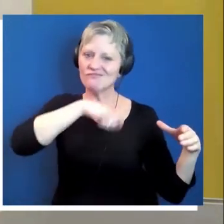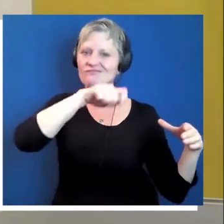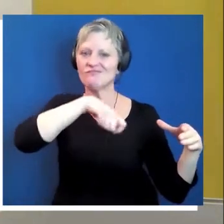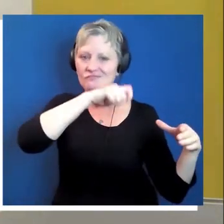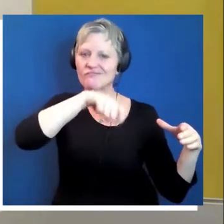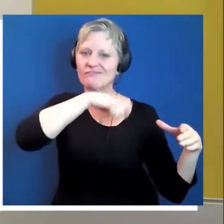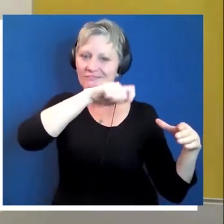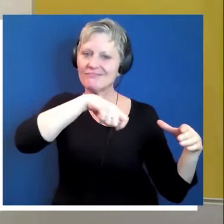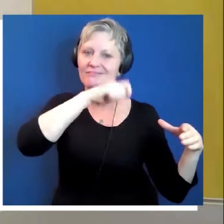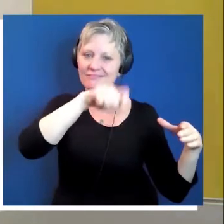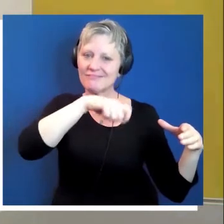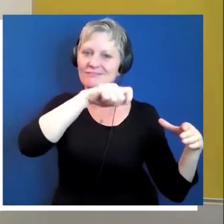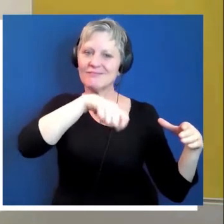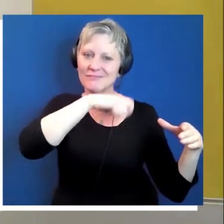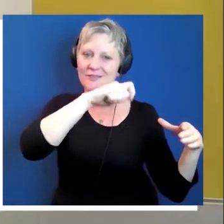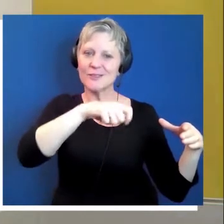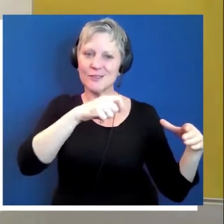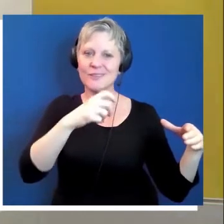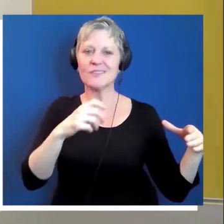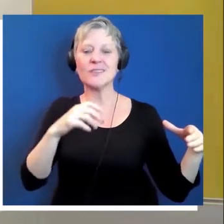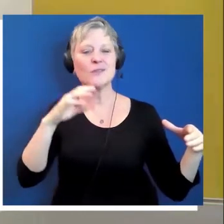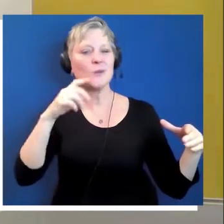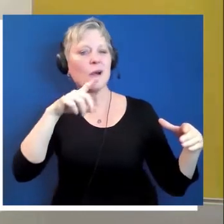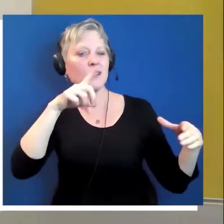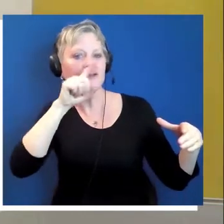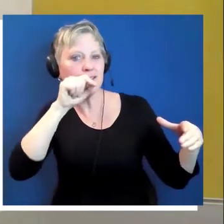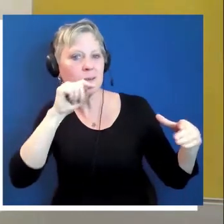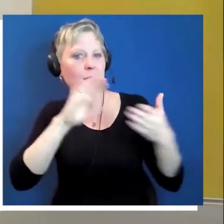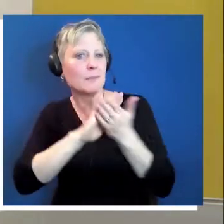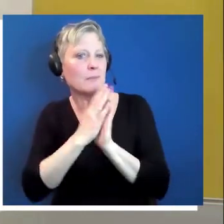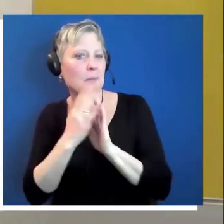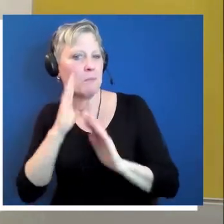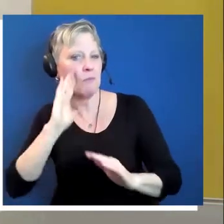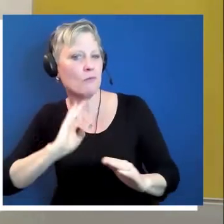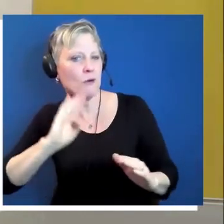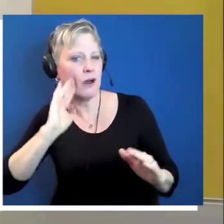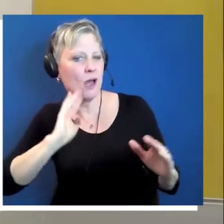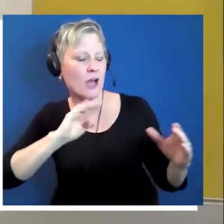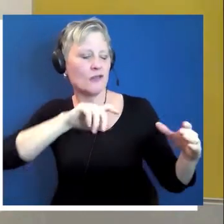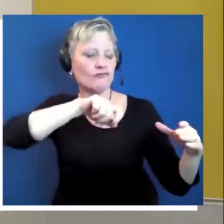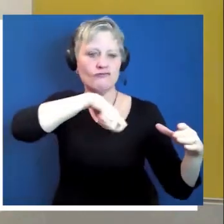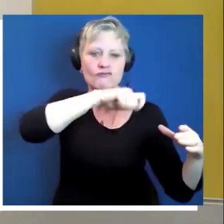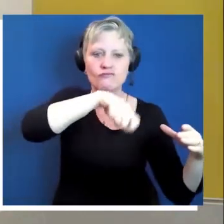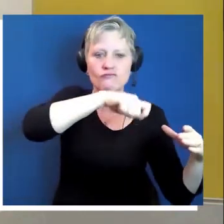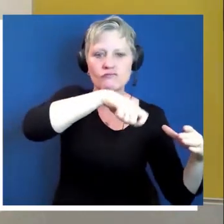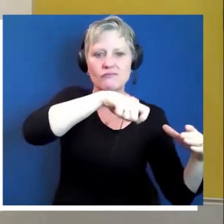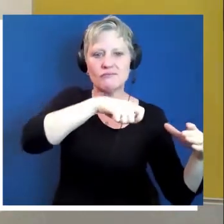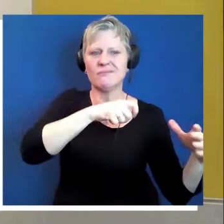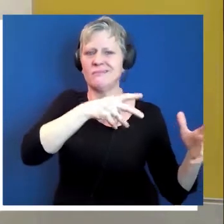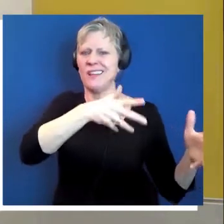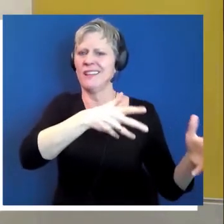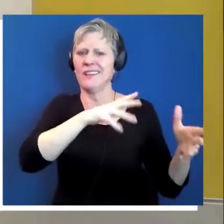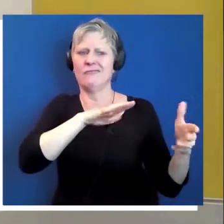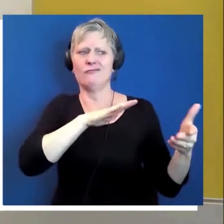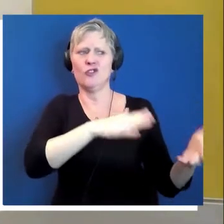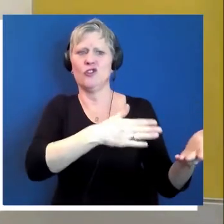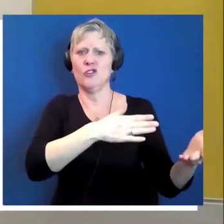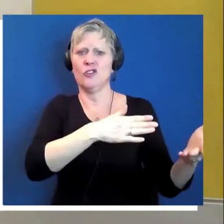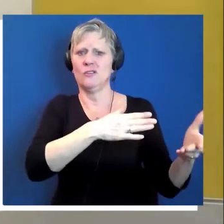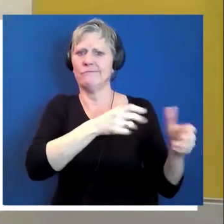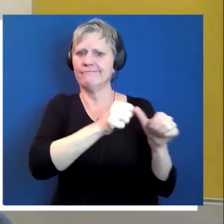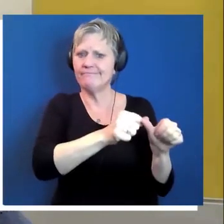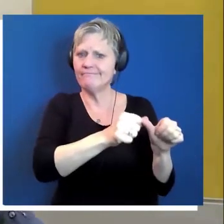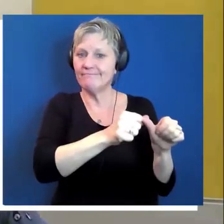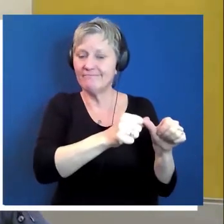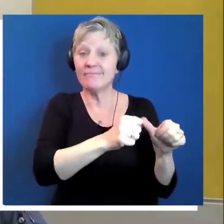So I'll stir that around a little bit. Just kind of browning that chicken up just a little bit, okay? We're going to let that cook,